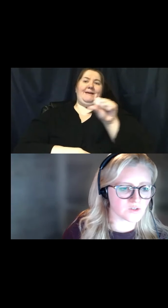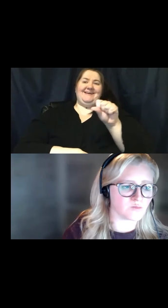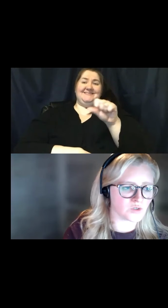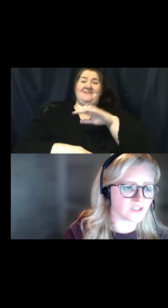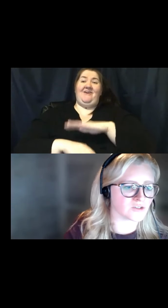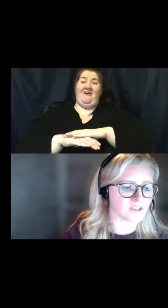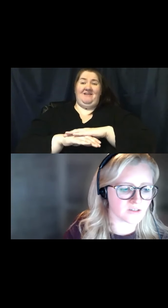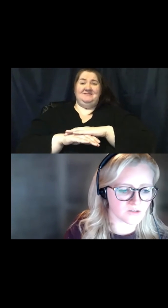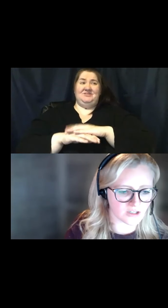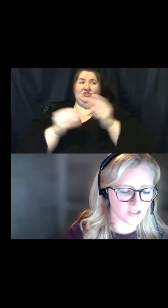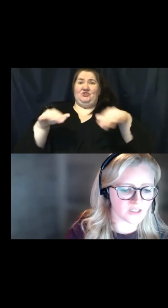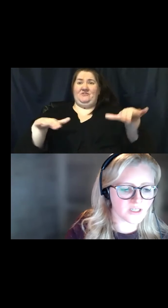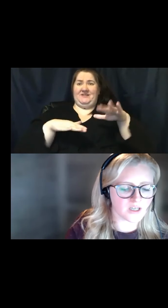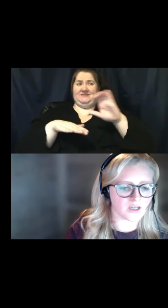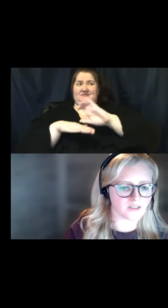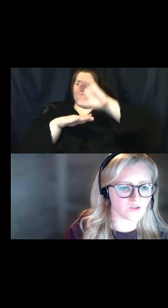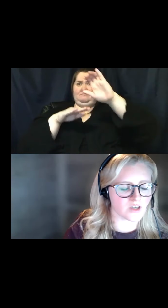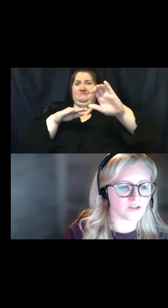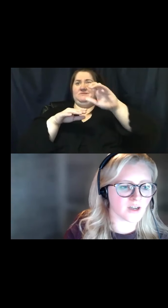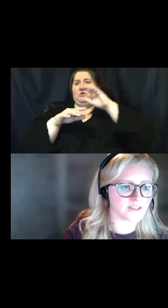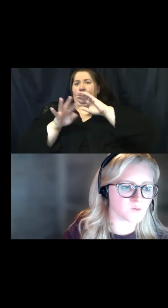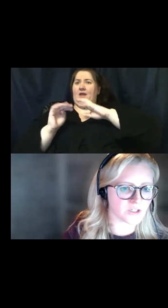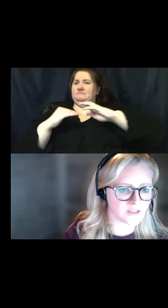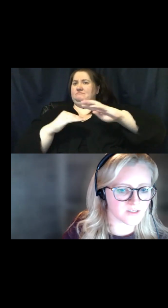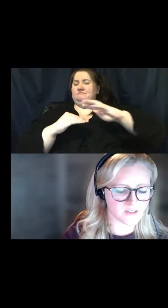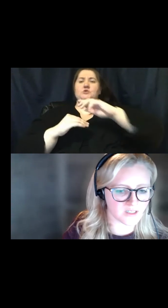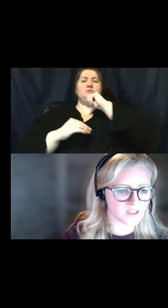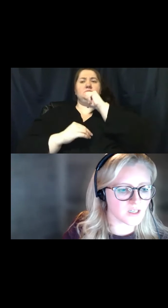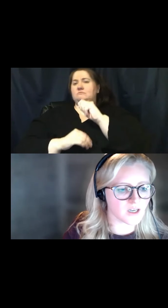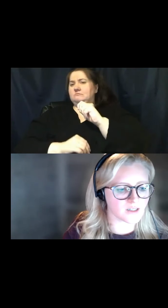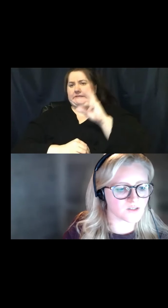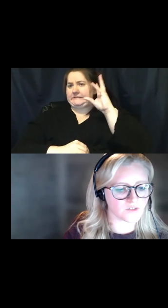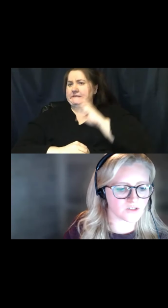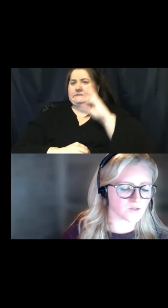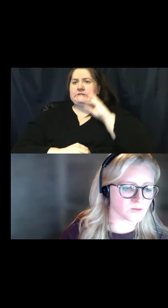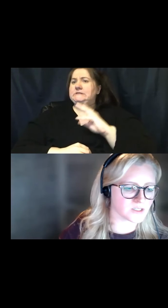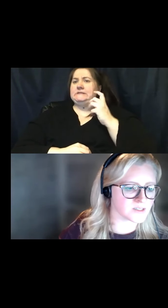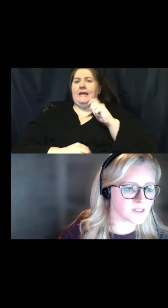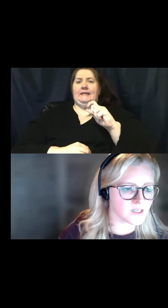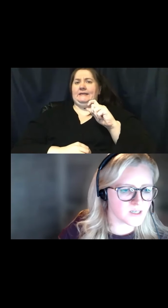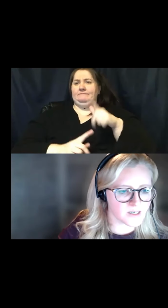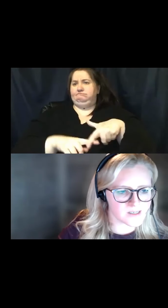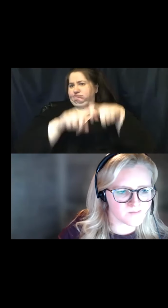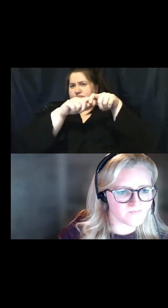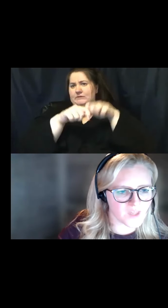keep flows moving during construction so that you're not experiencing service